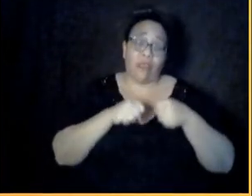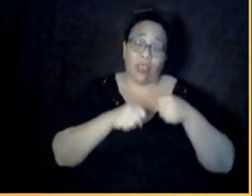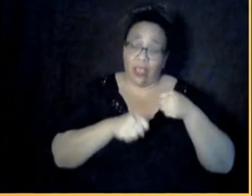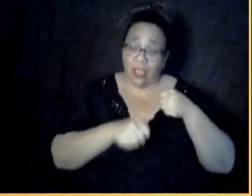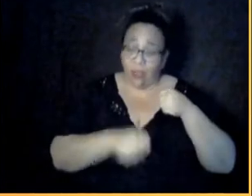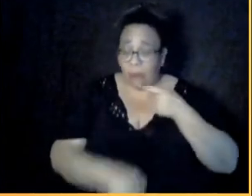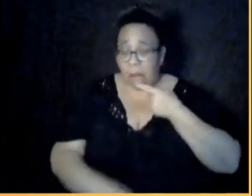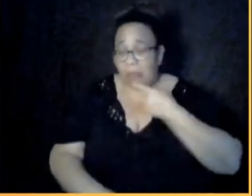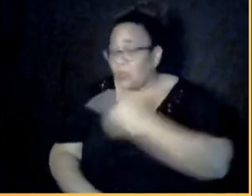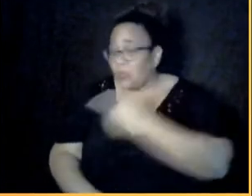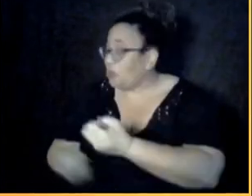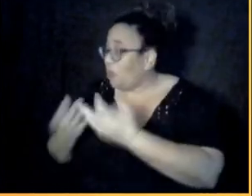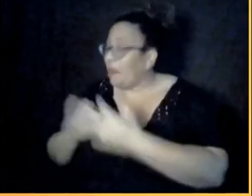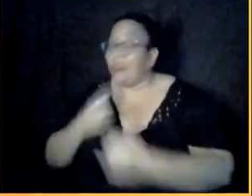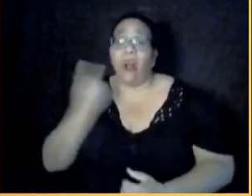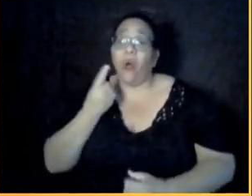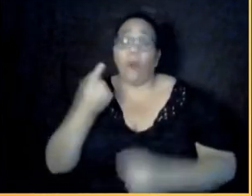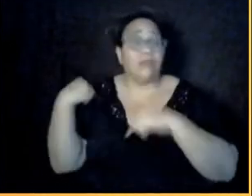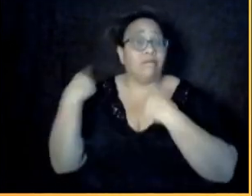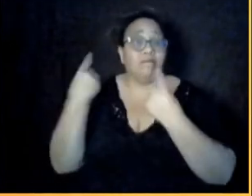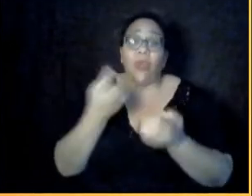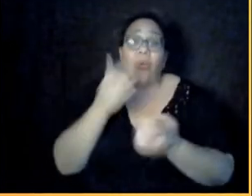her. We're always going to miss her.